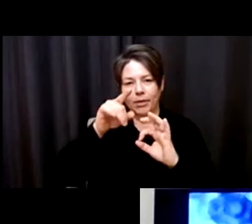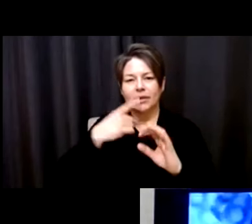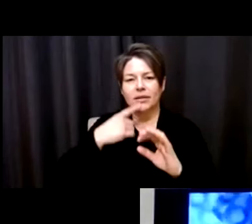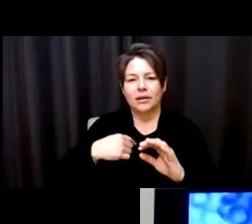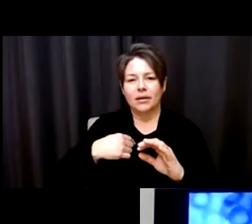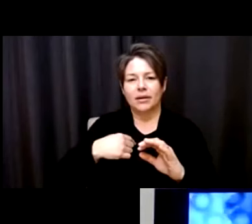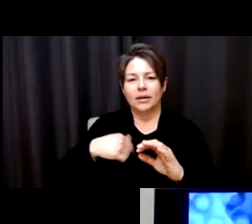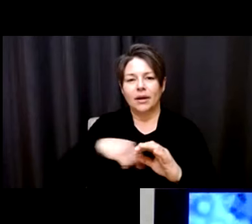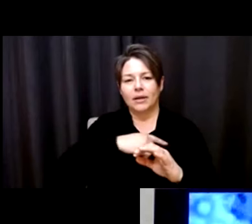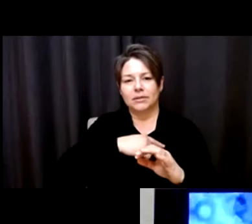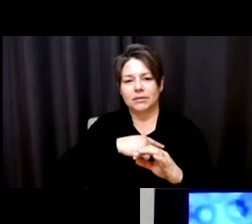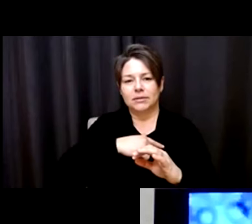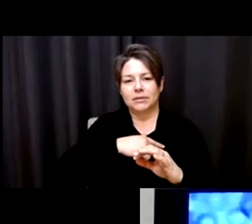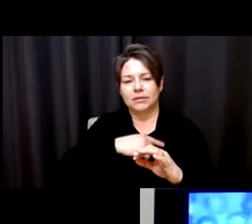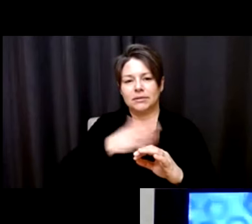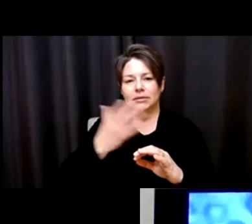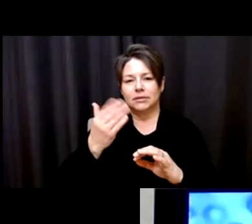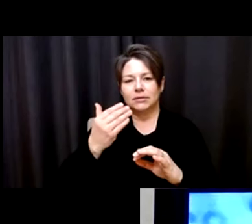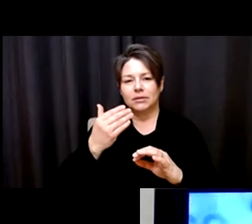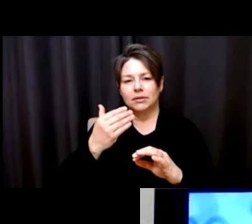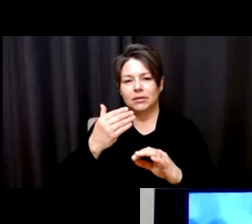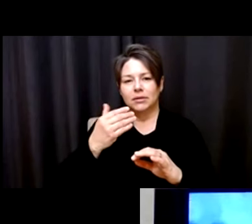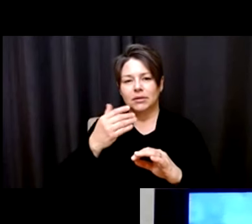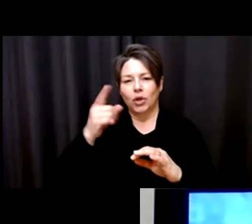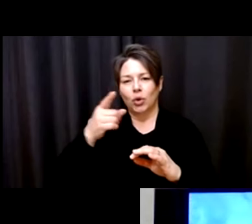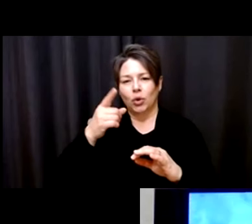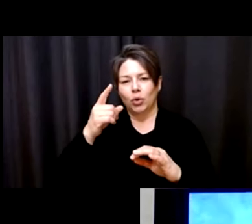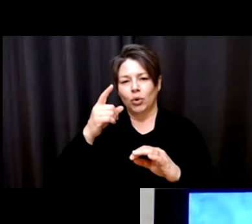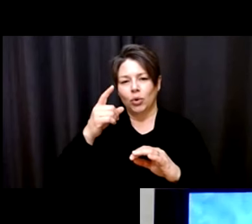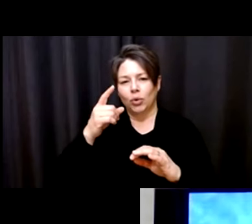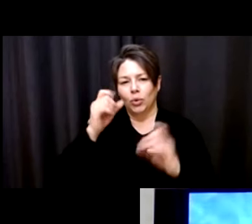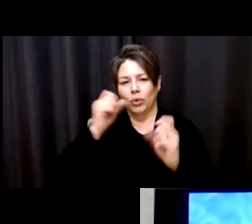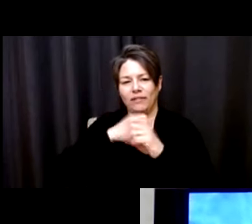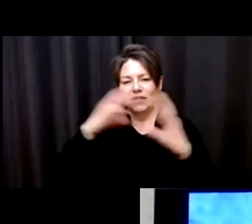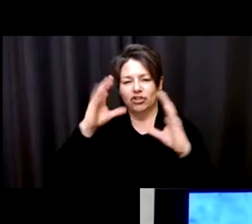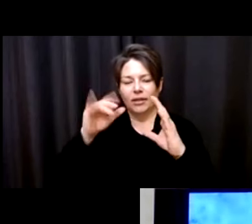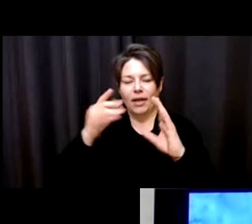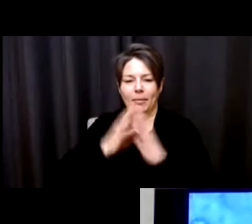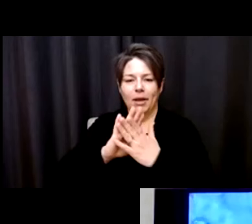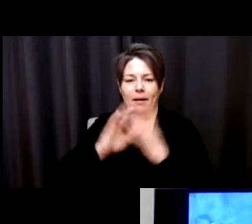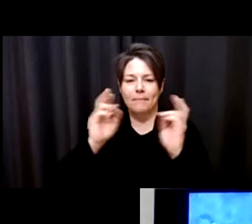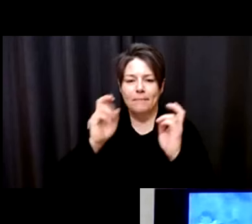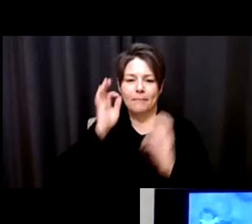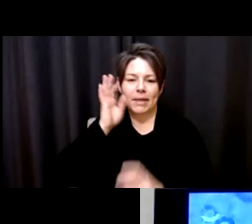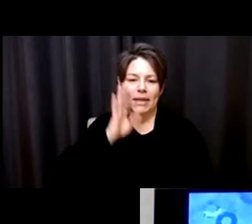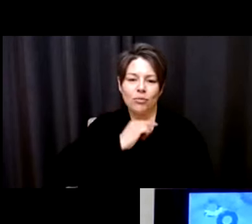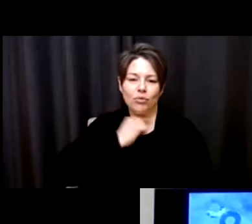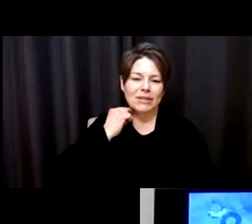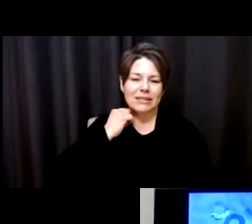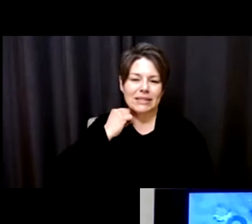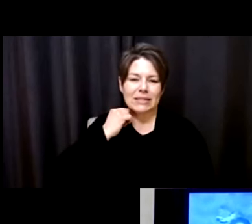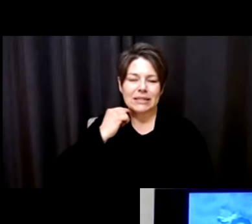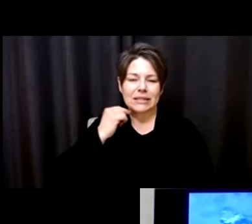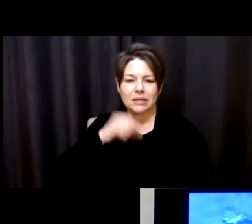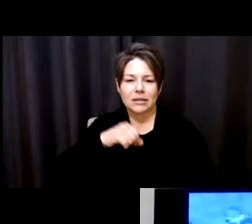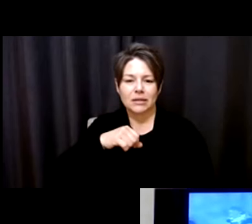if you could expand on how that you envision that being the bee priestess. Well, to me, it looks like an ancient, not that